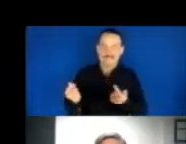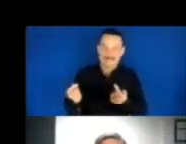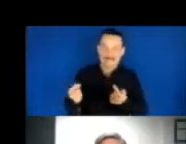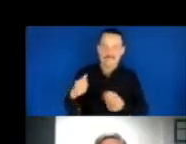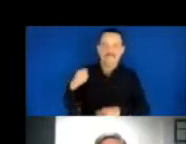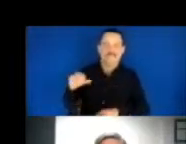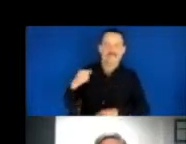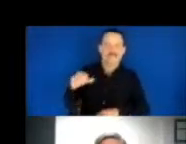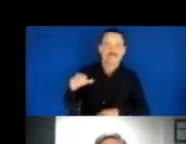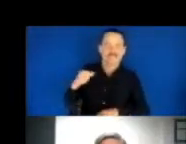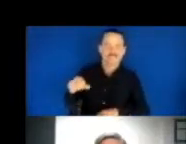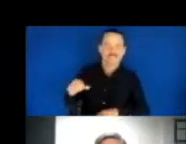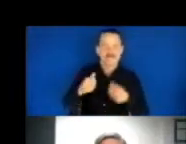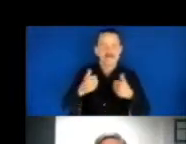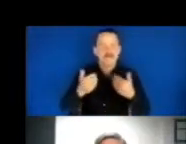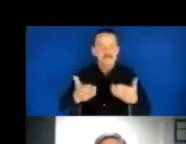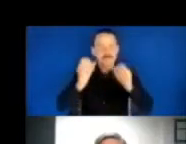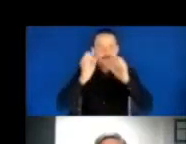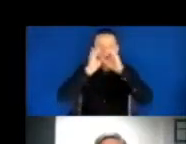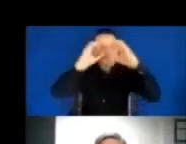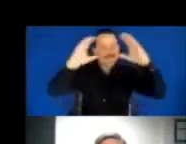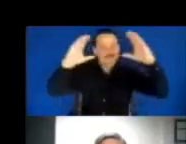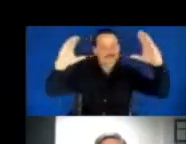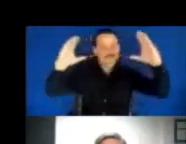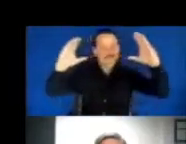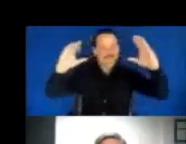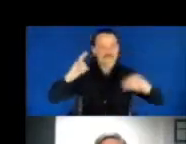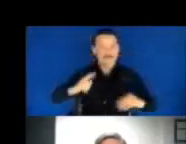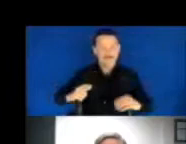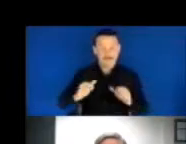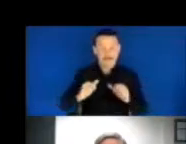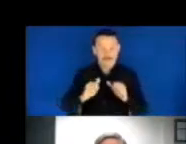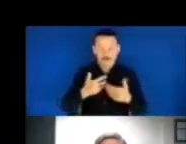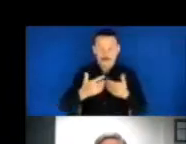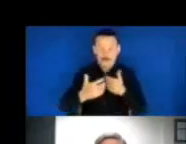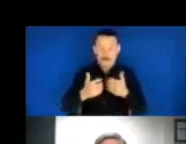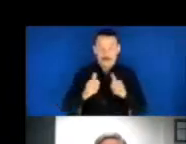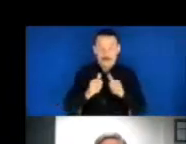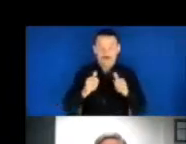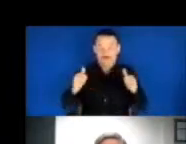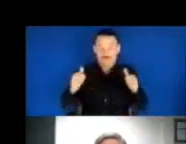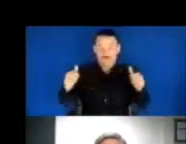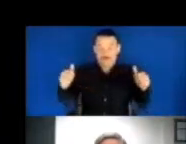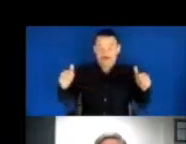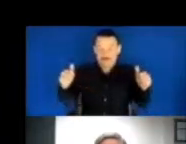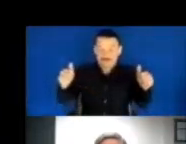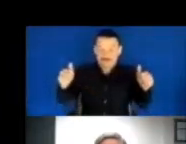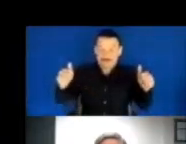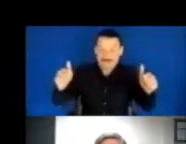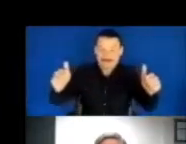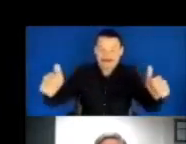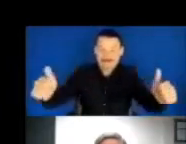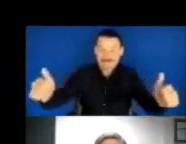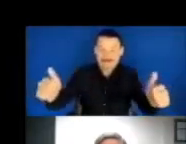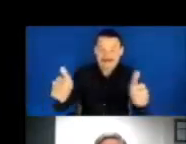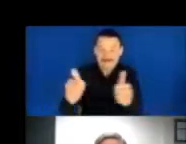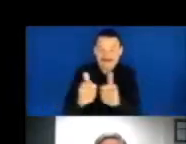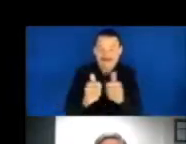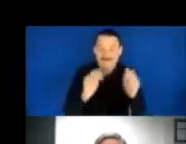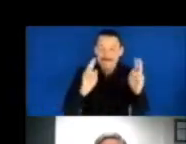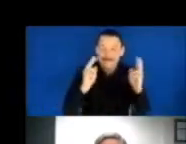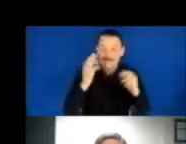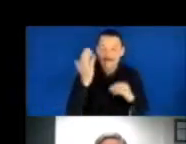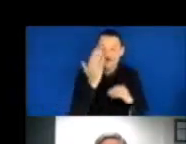it actually looks for, because it's so much bigger and so different to high school. It's always a good idea to do these tours